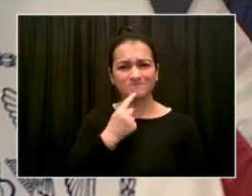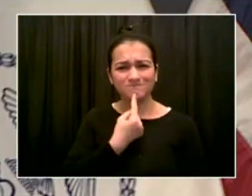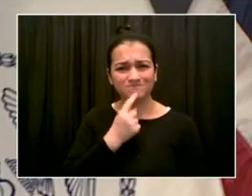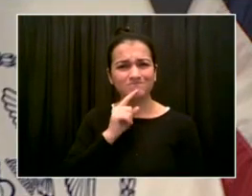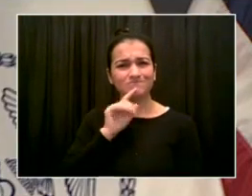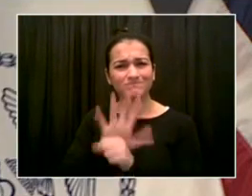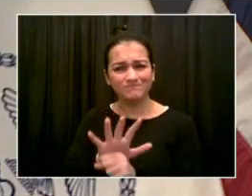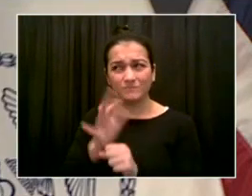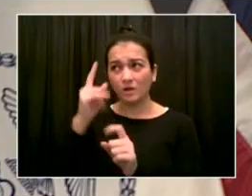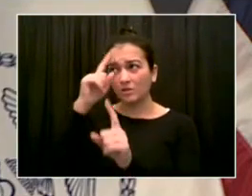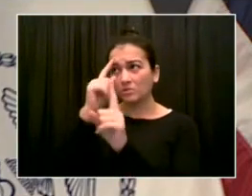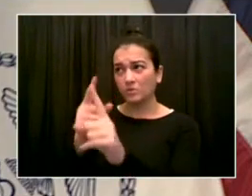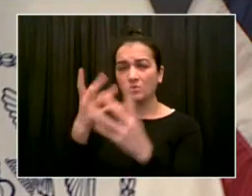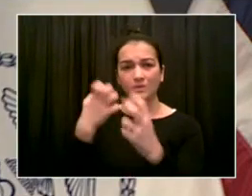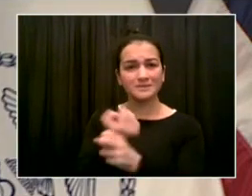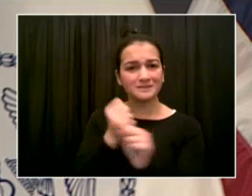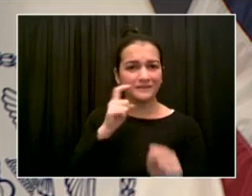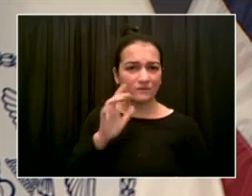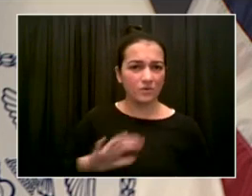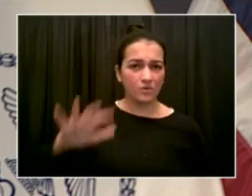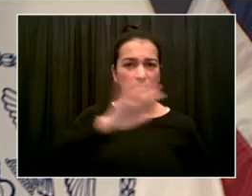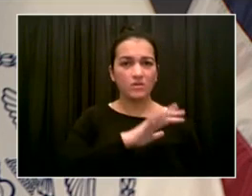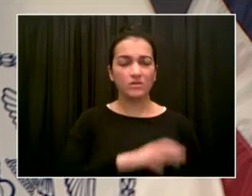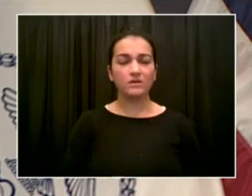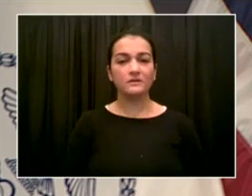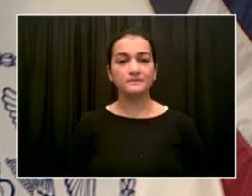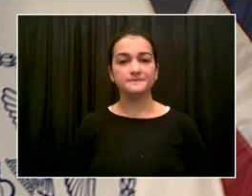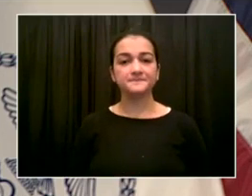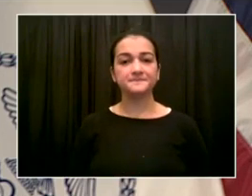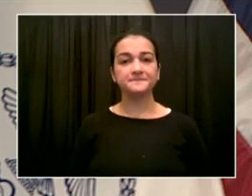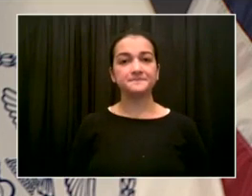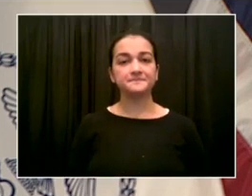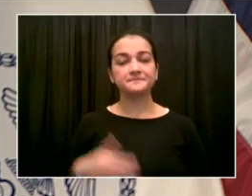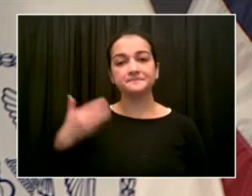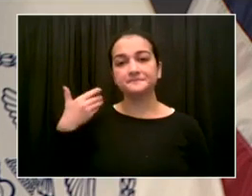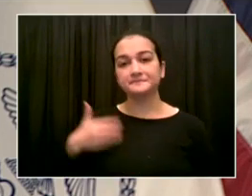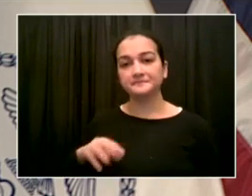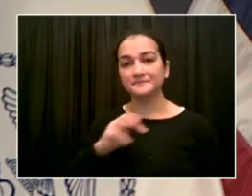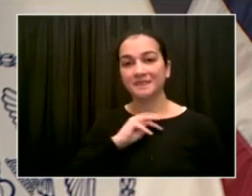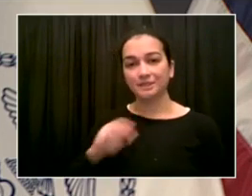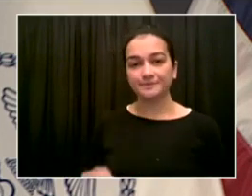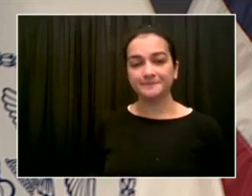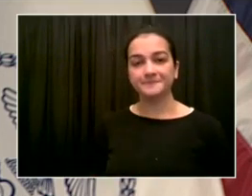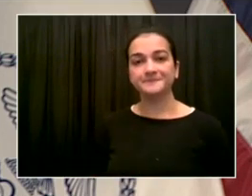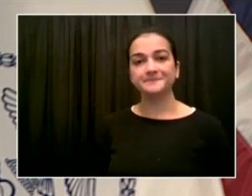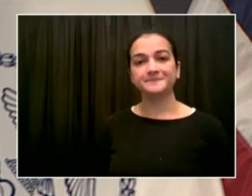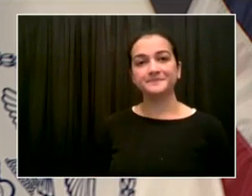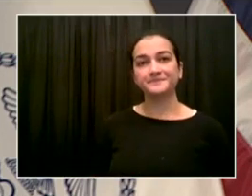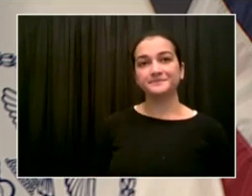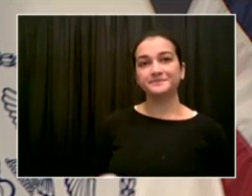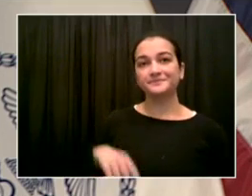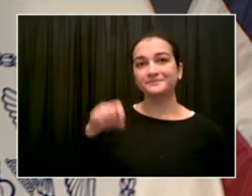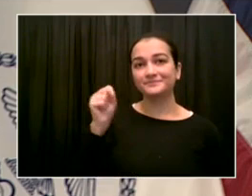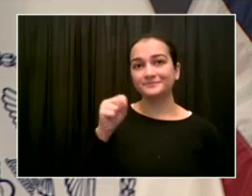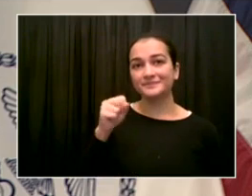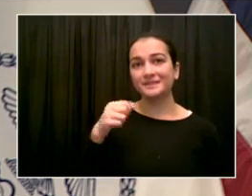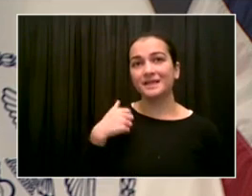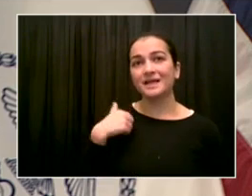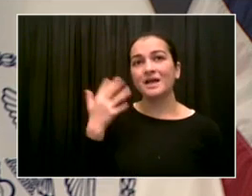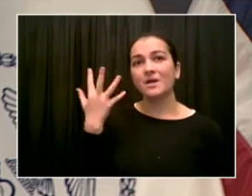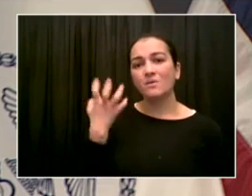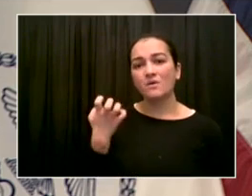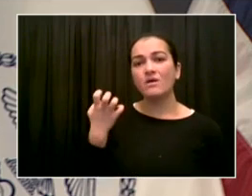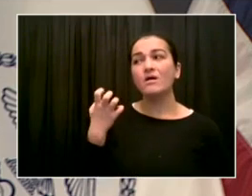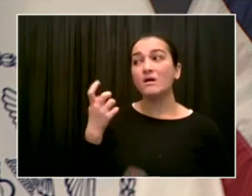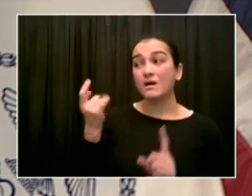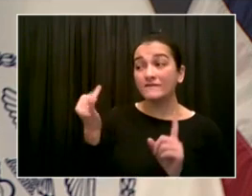you the specifics on what the, if you will, the batting average has been up to date on the previous round, so you can get that frame of